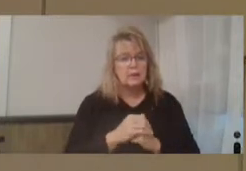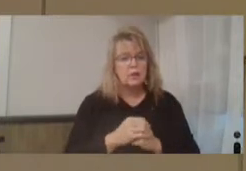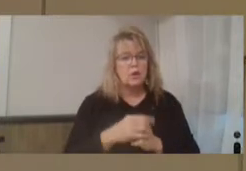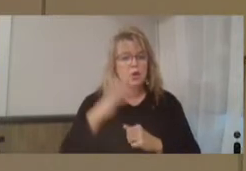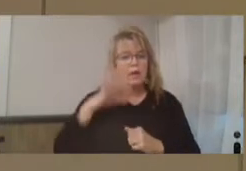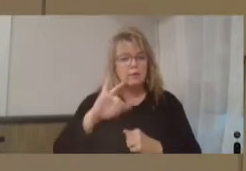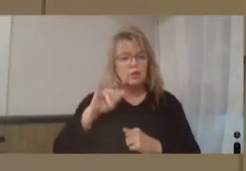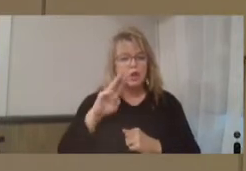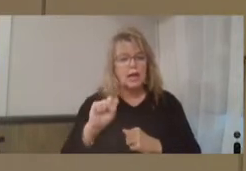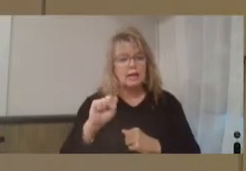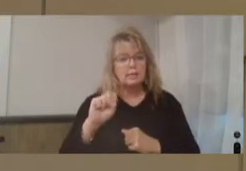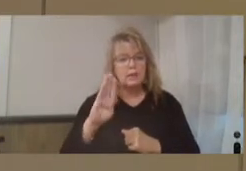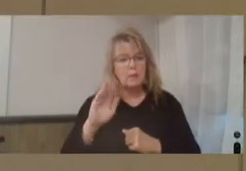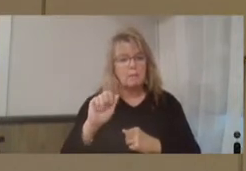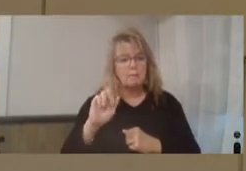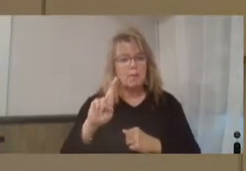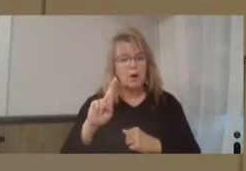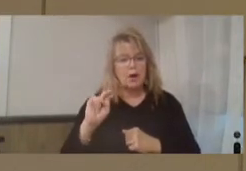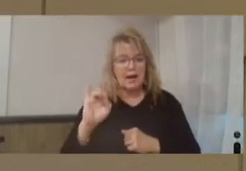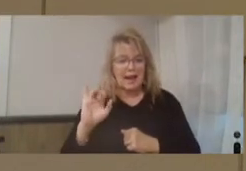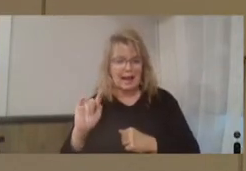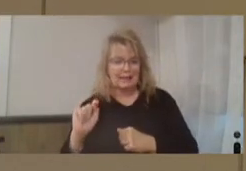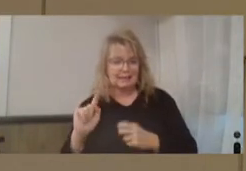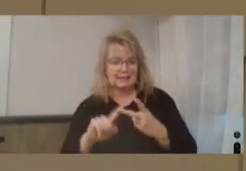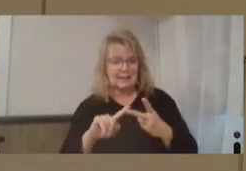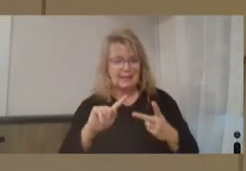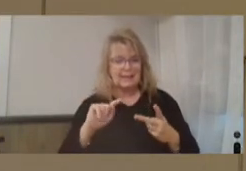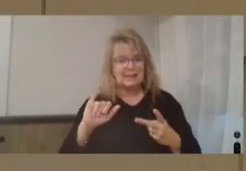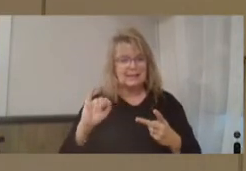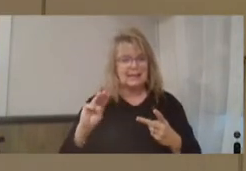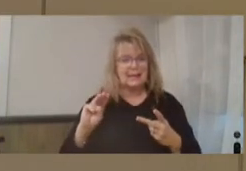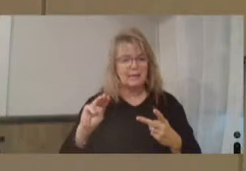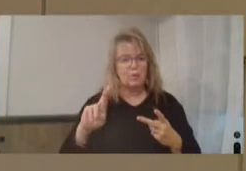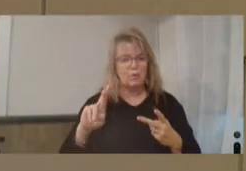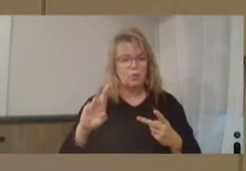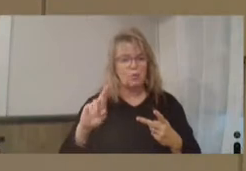Barnett, along with Tim Rhodes.